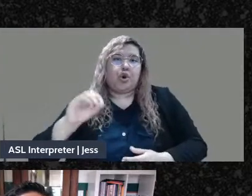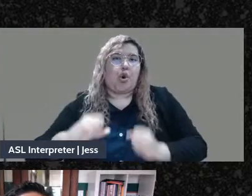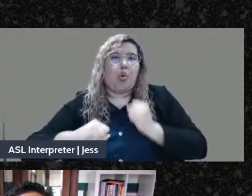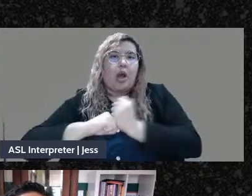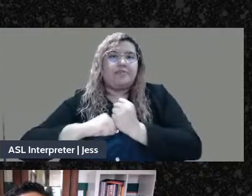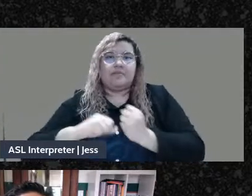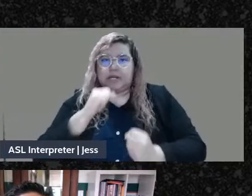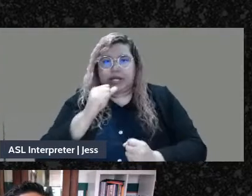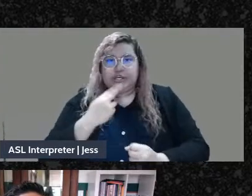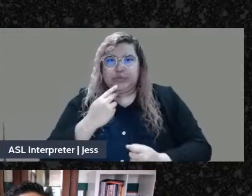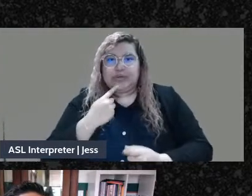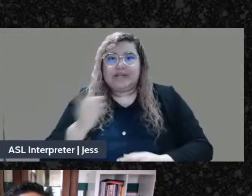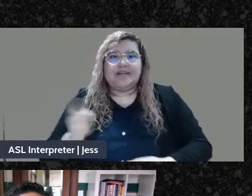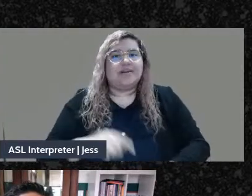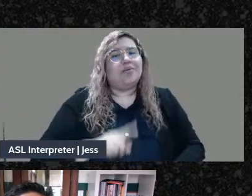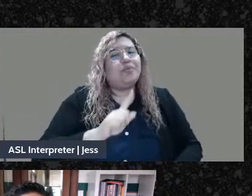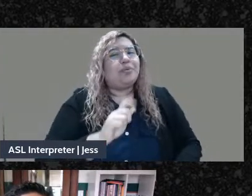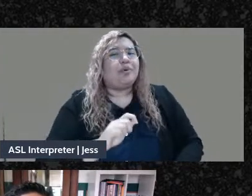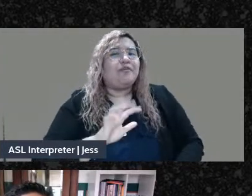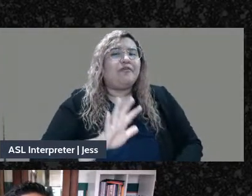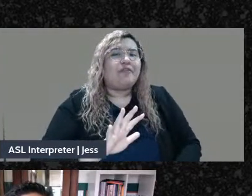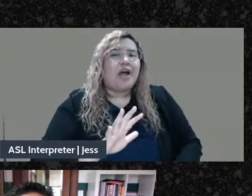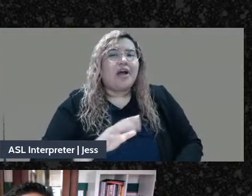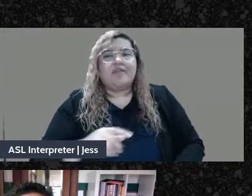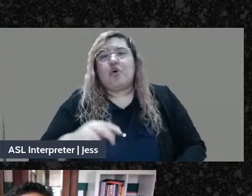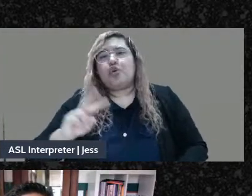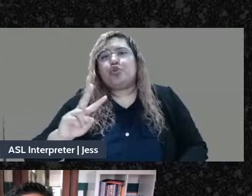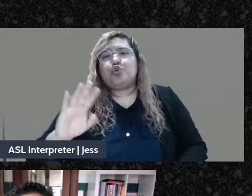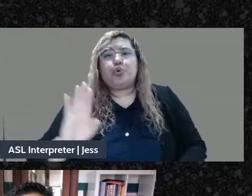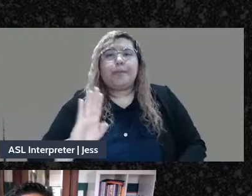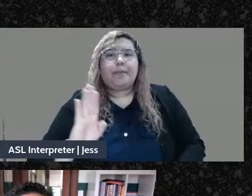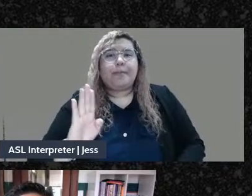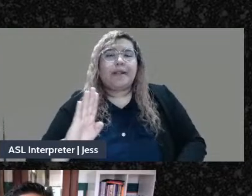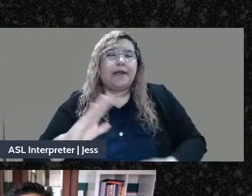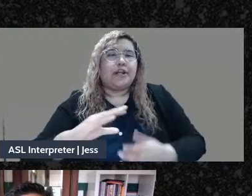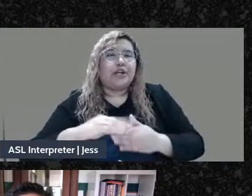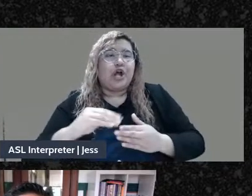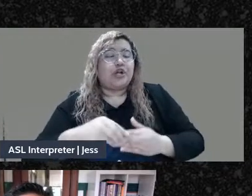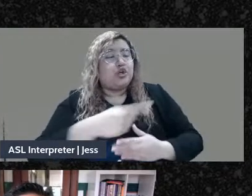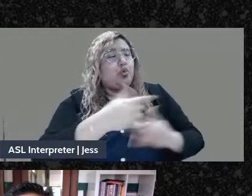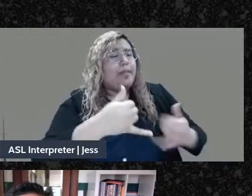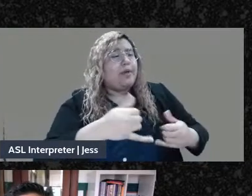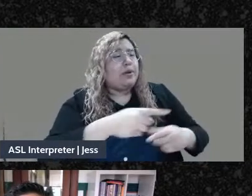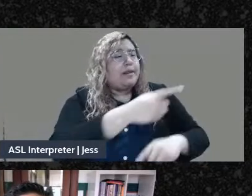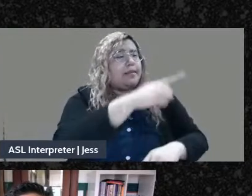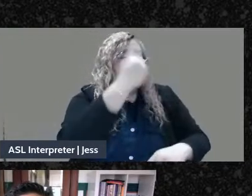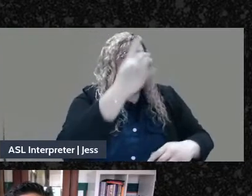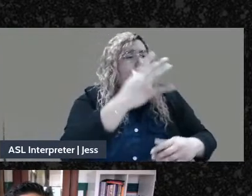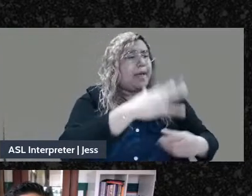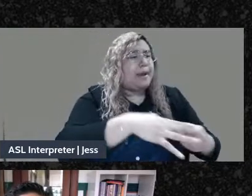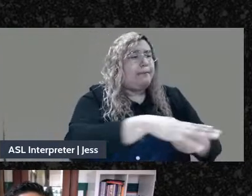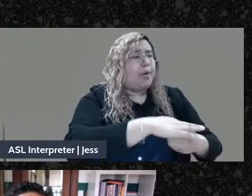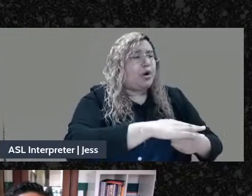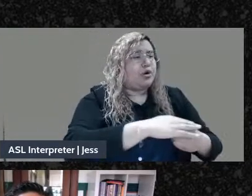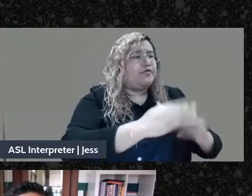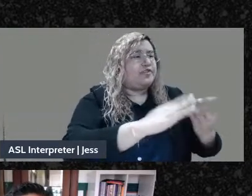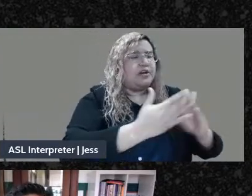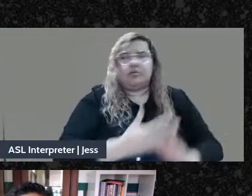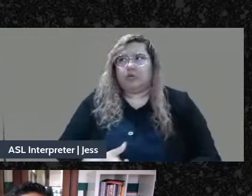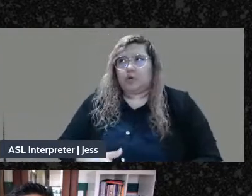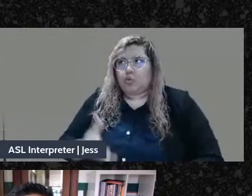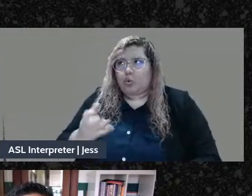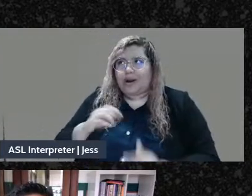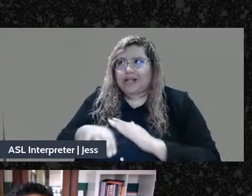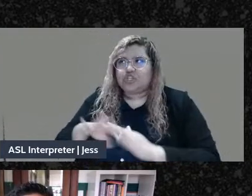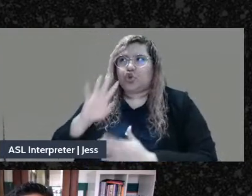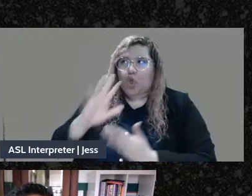here's 1.5 or $2 billion and y'all play with it in the black part of town. And we were like, we actually want access to the whole budget. But I